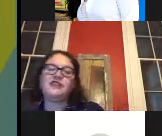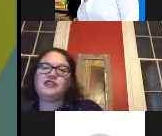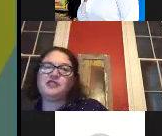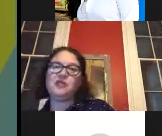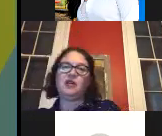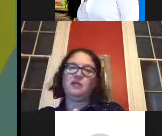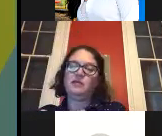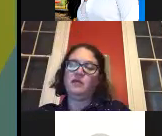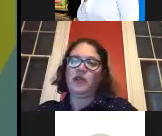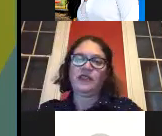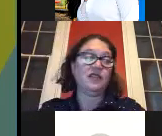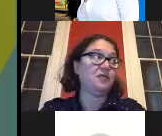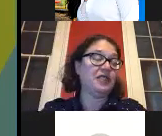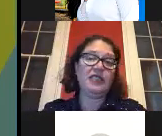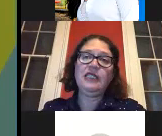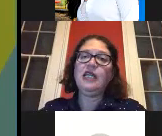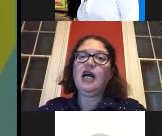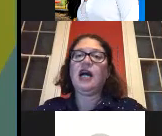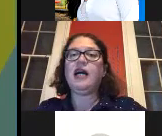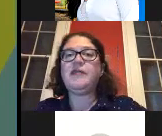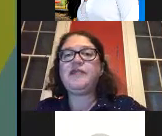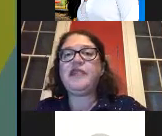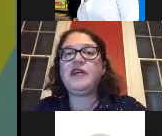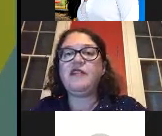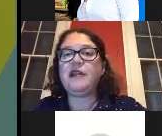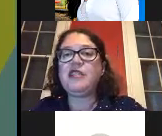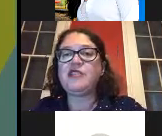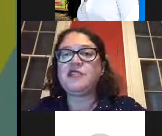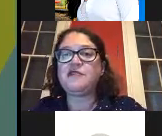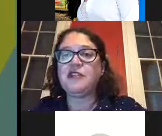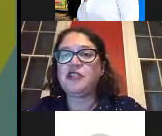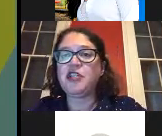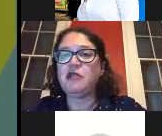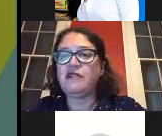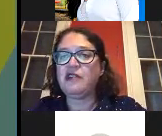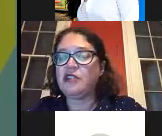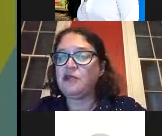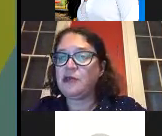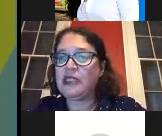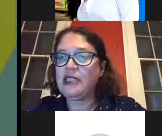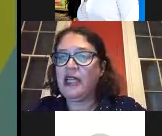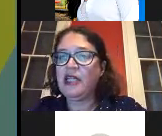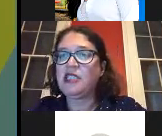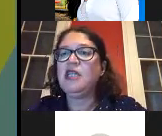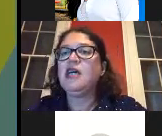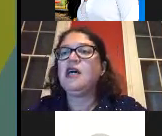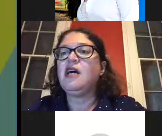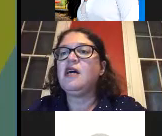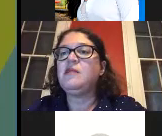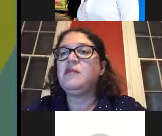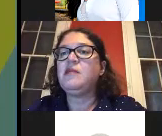have to do with eligibility. The Families First Coronavirus Response Act